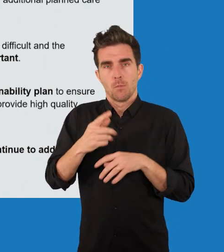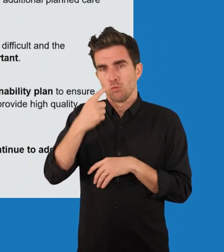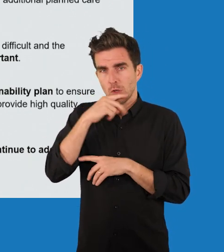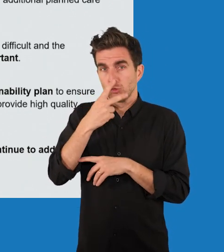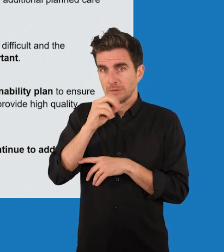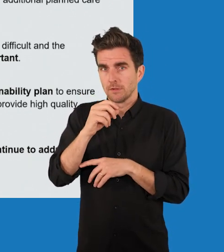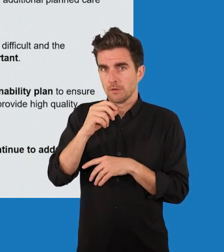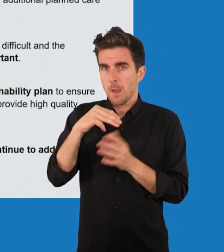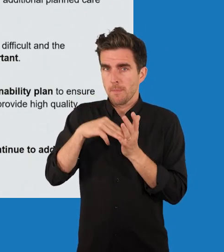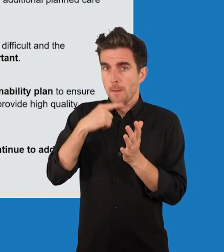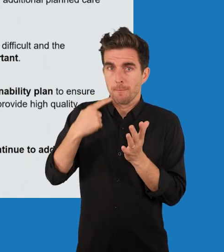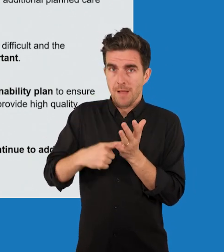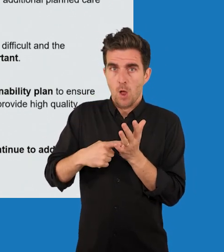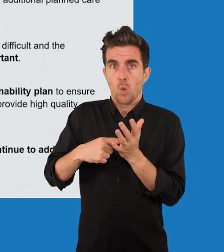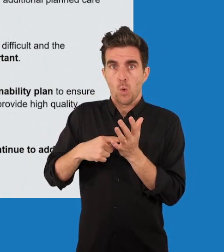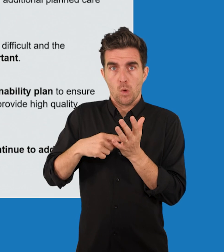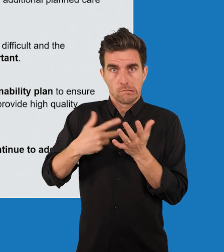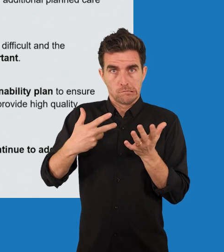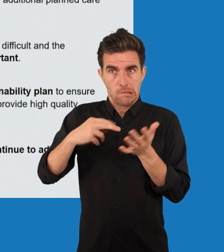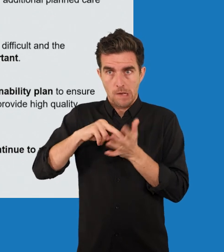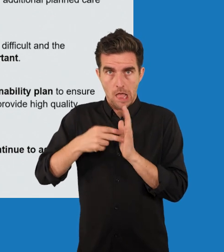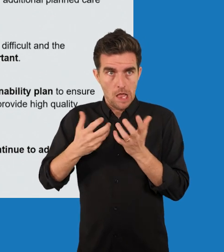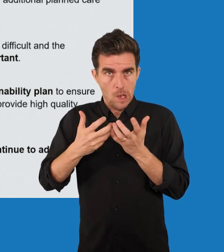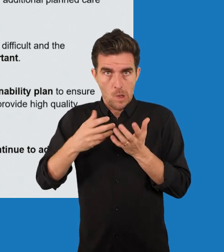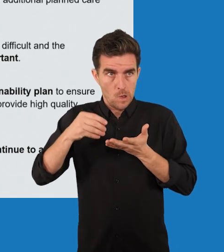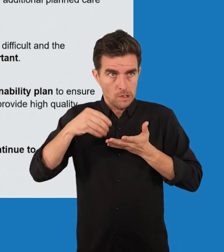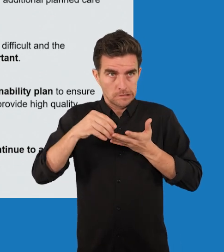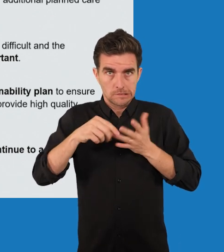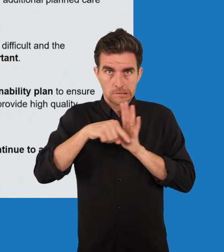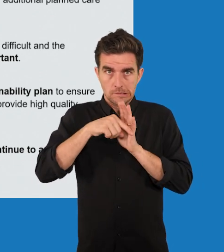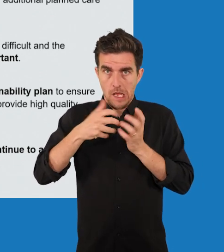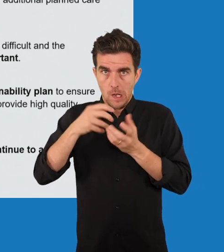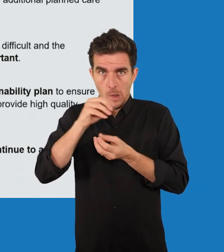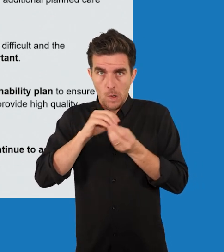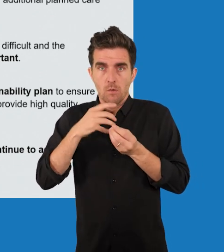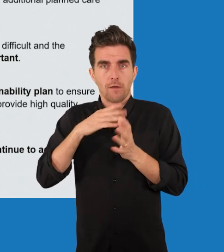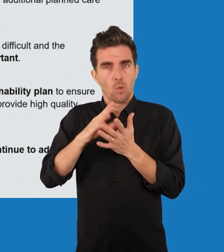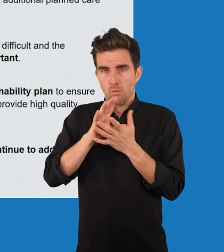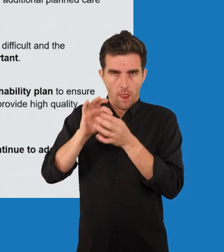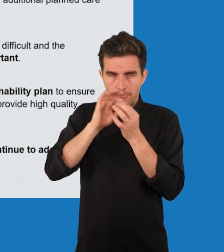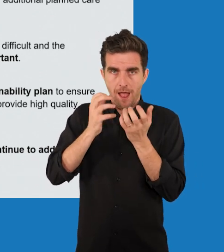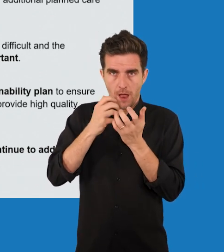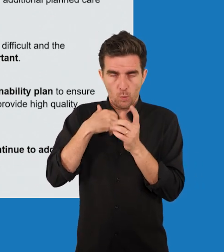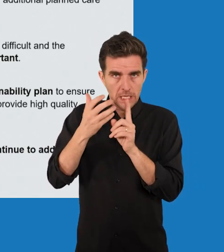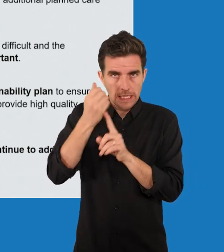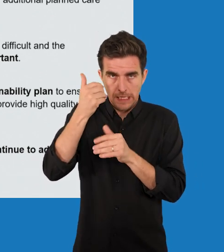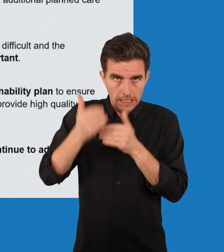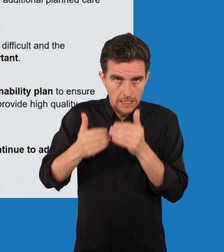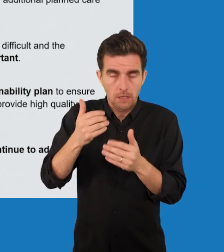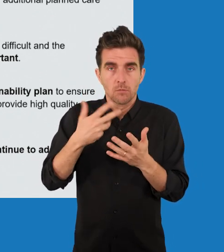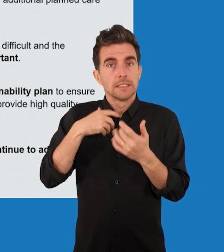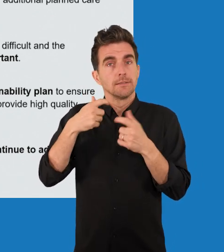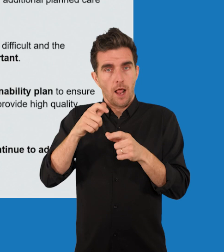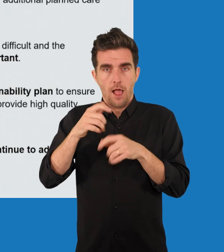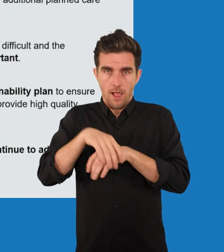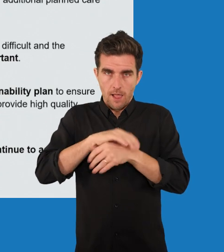agreed as a system a £120 million deficit plan with NHS England for the year, and we're continuing to work together to be able to deliver